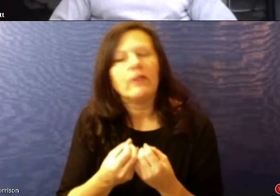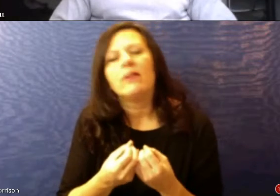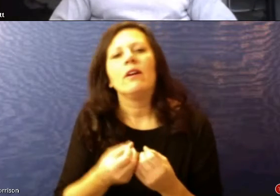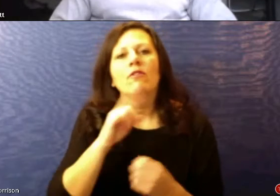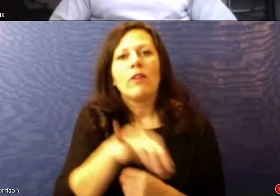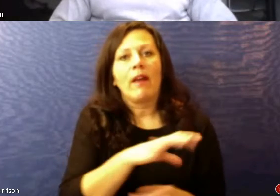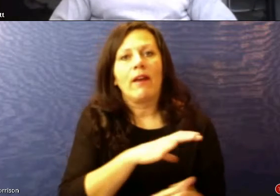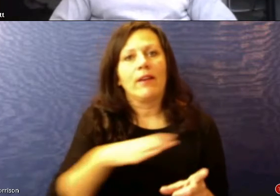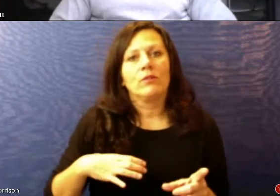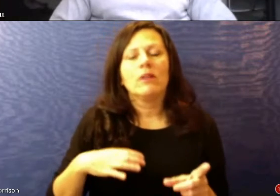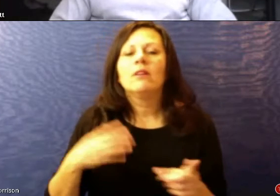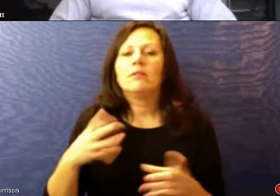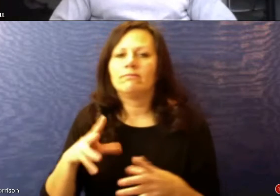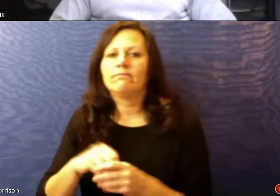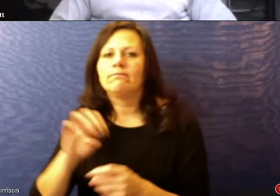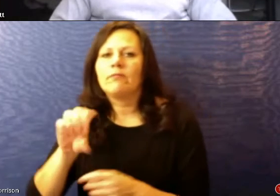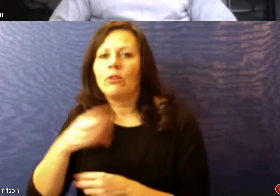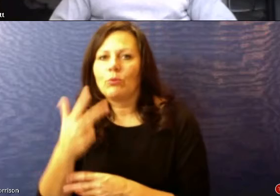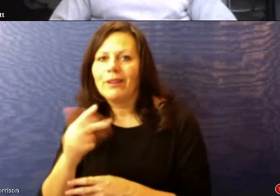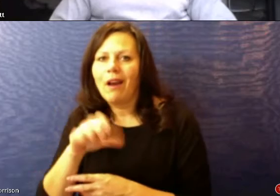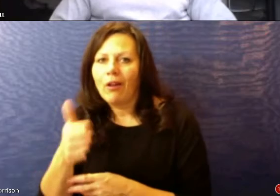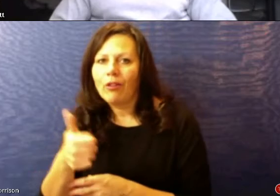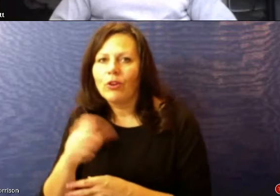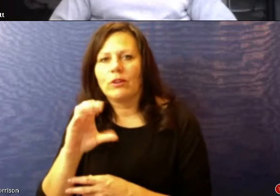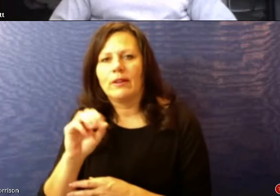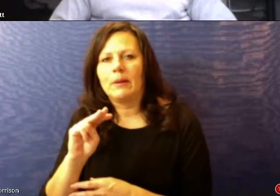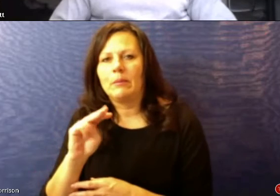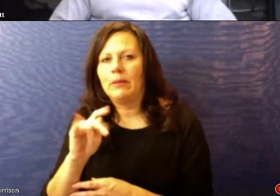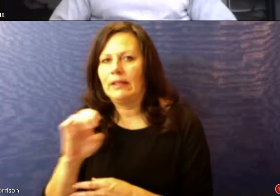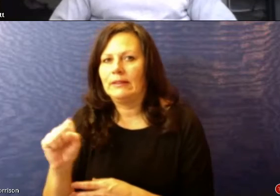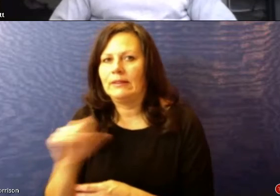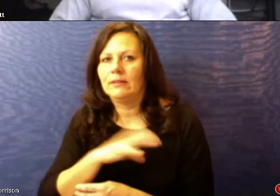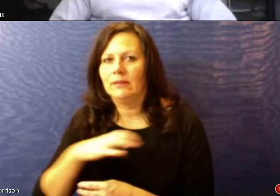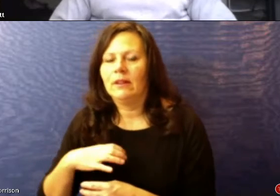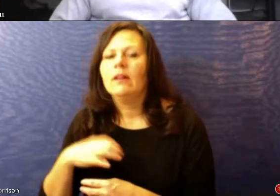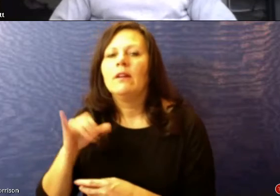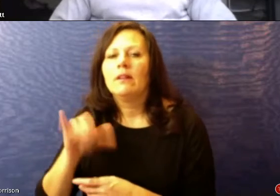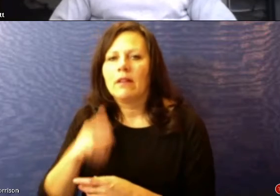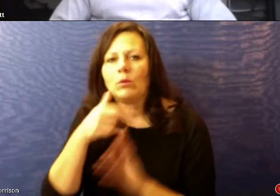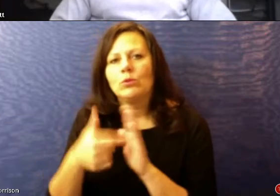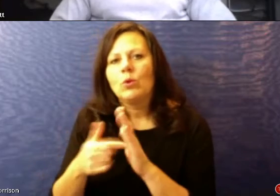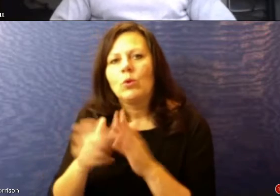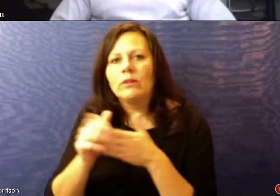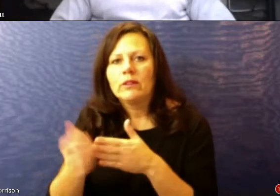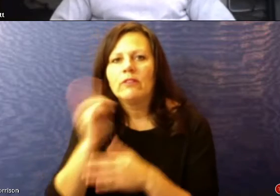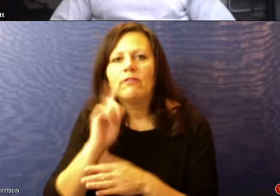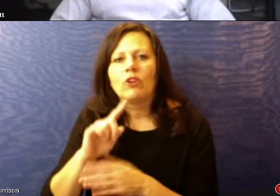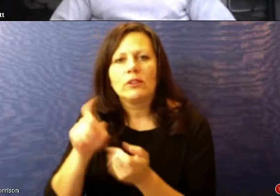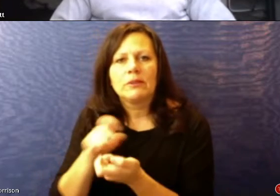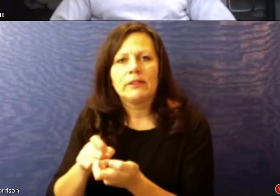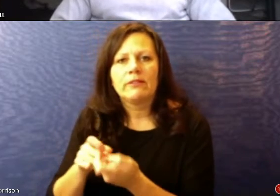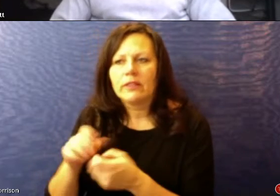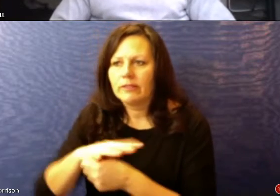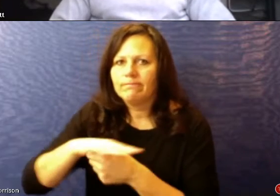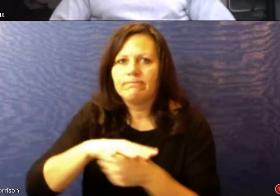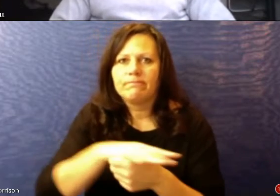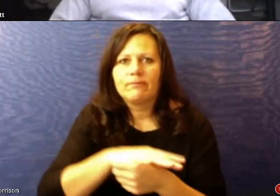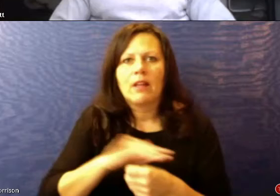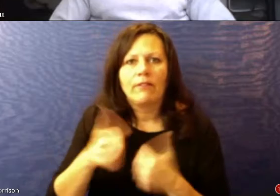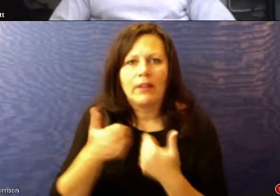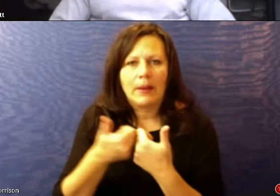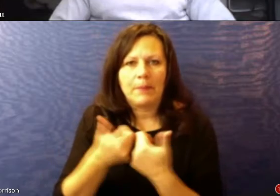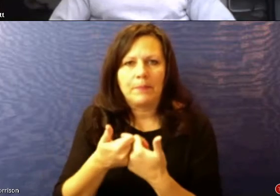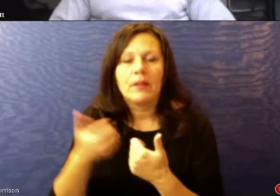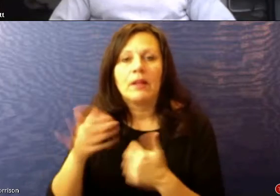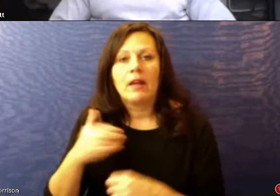there are three other committees that were able to show leadership with regard to particular constituents in our game. So we have a